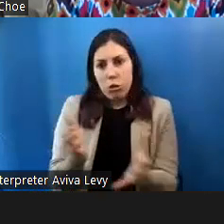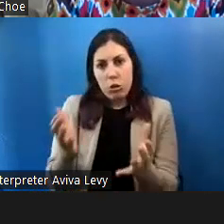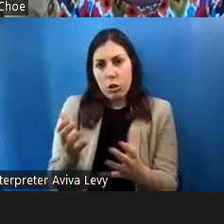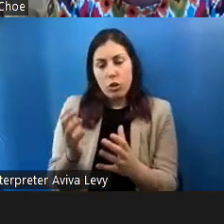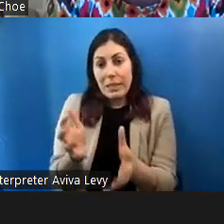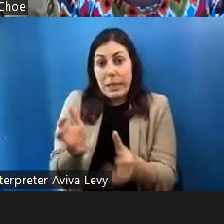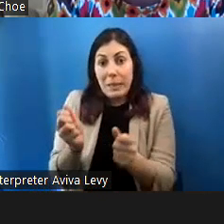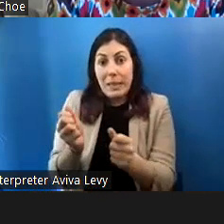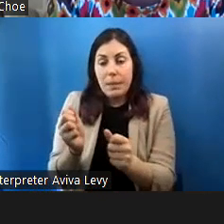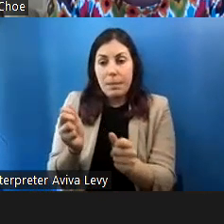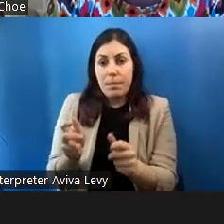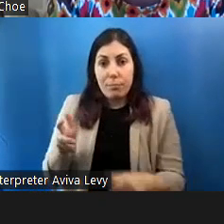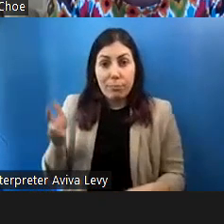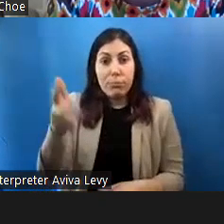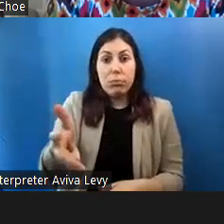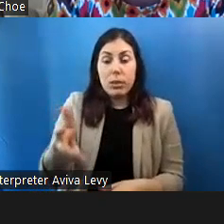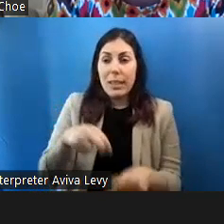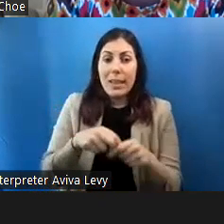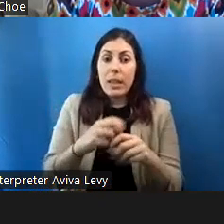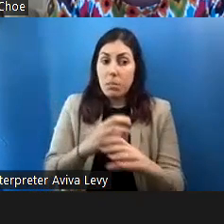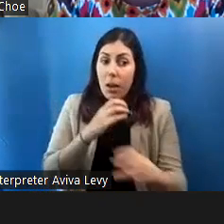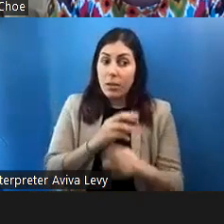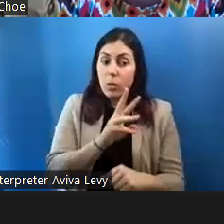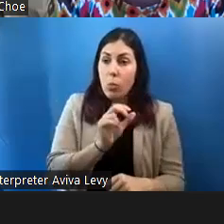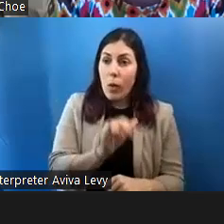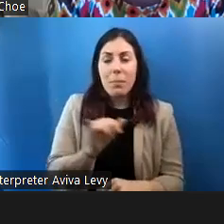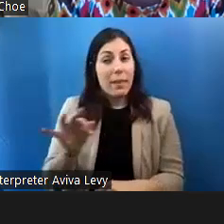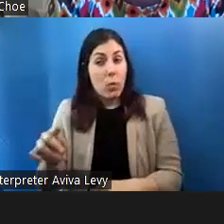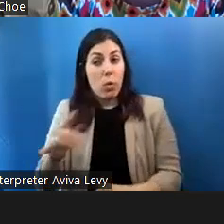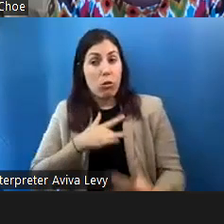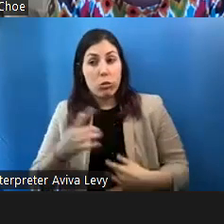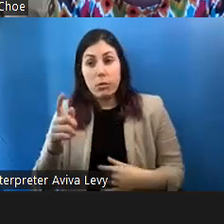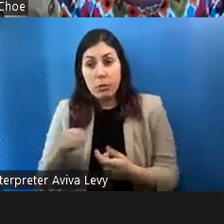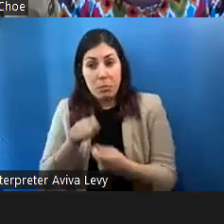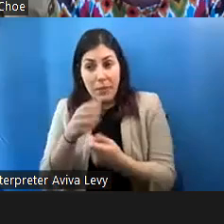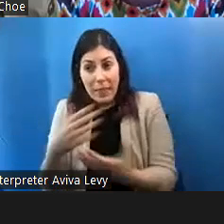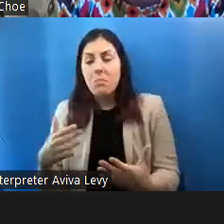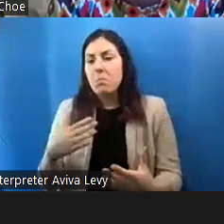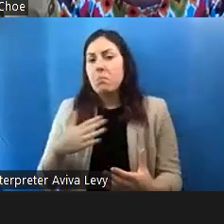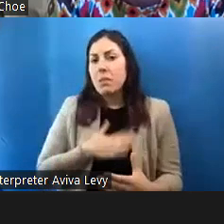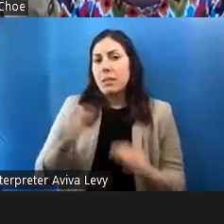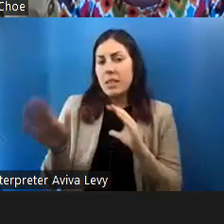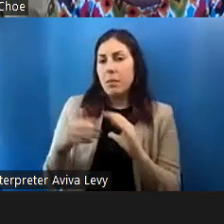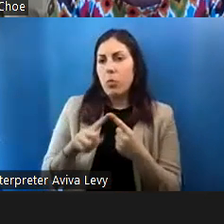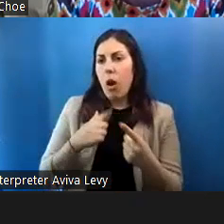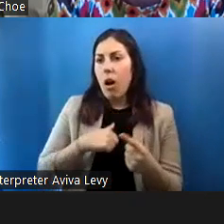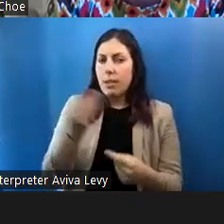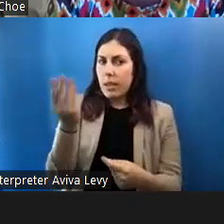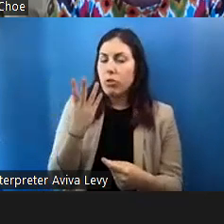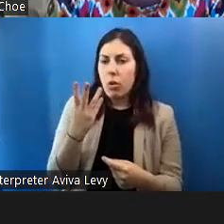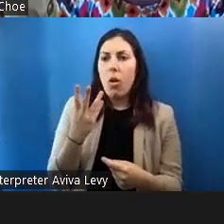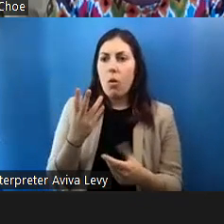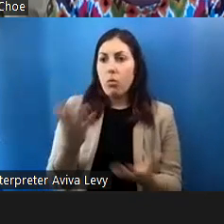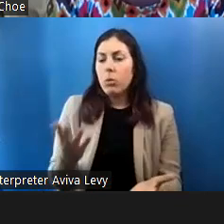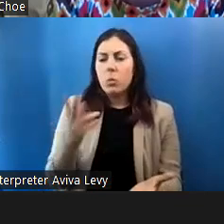if there is a particular operational concern that you'd like to raise, please feel free to email it to us at the project email, and we